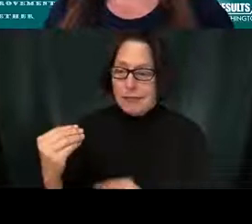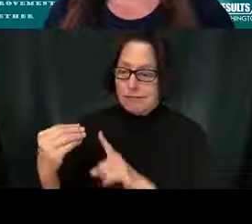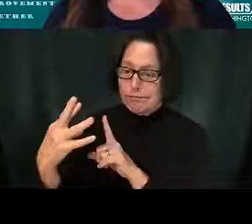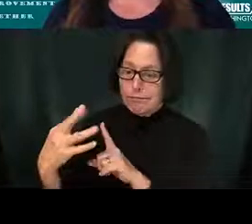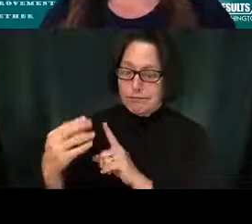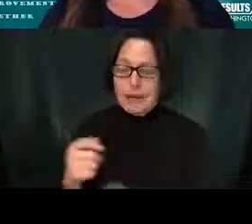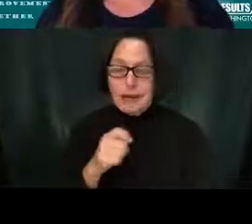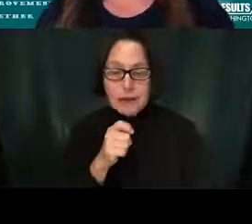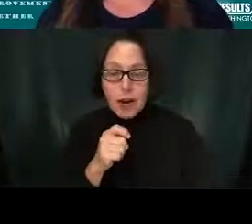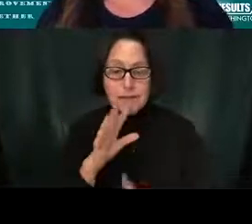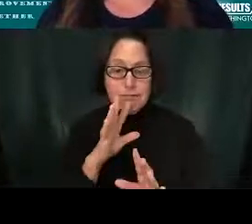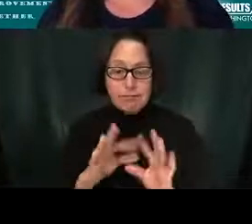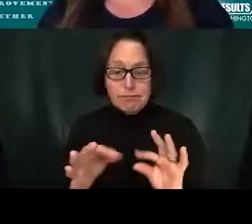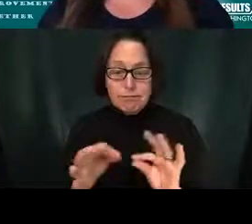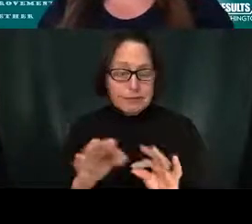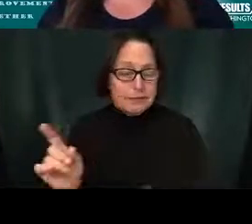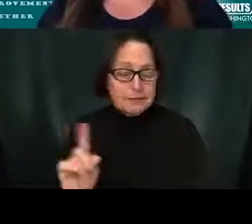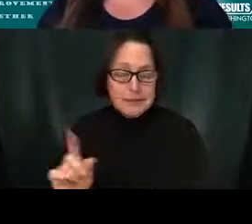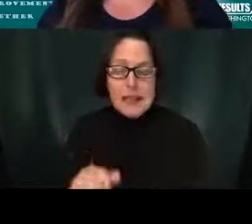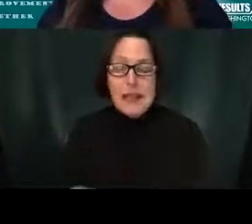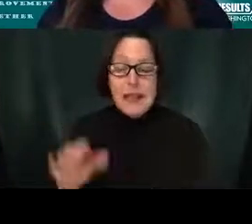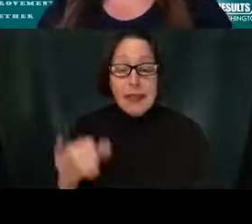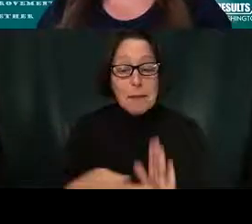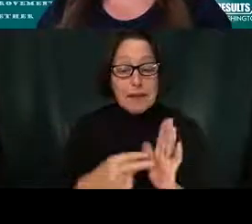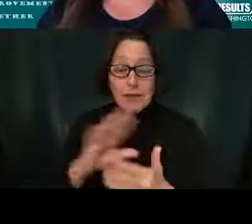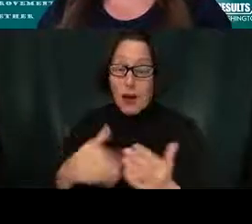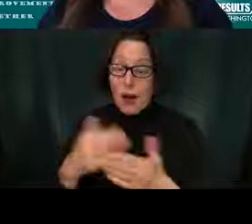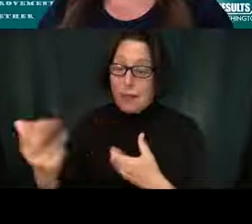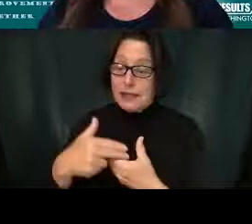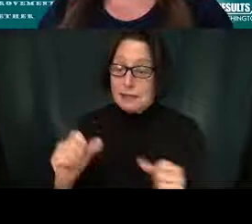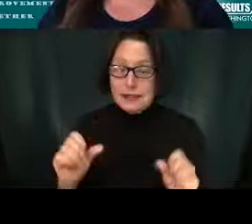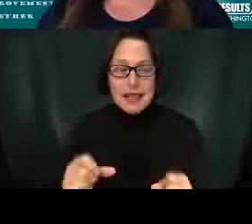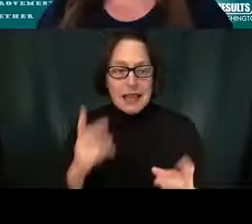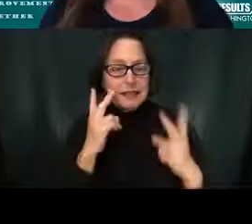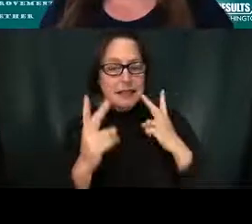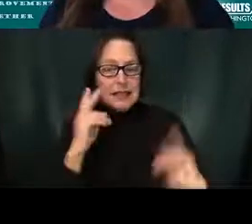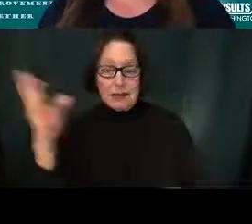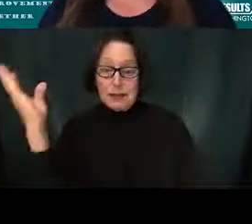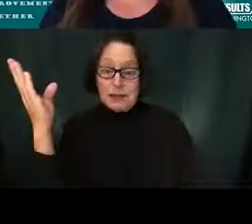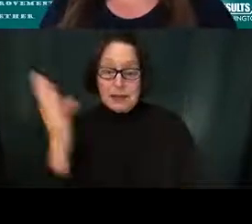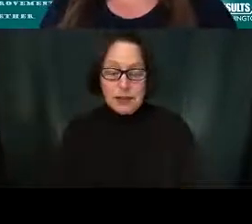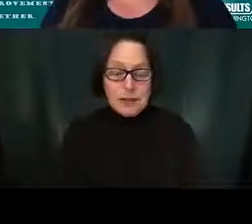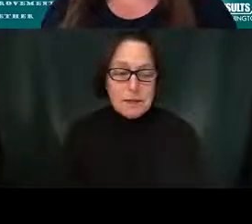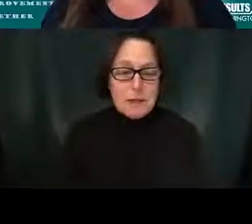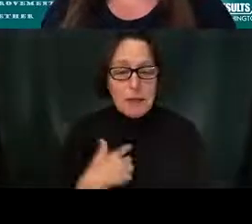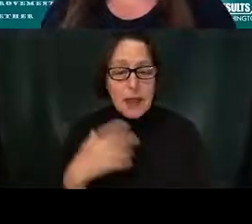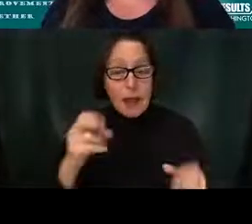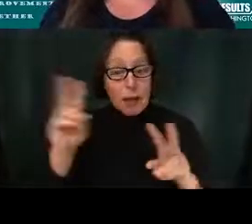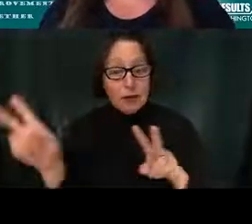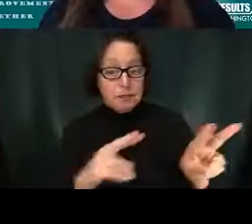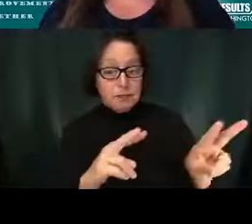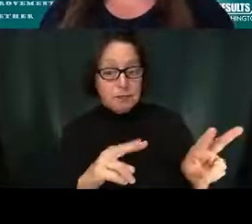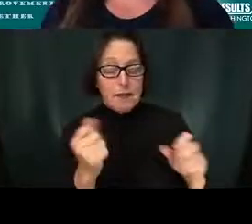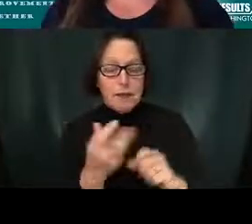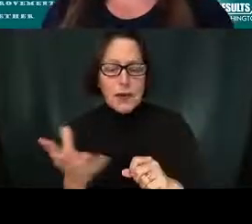video visible. This ensures all participants can focus on today's presentation. I want to draw your attention to a few